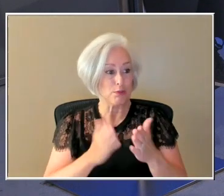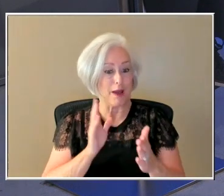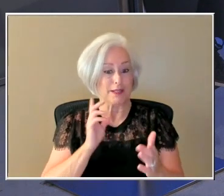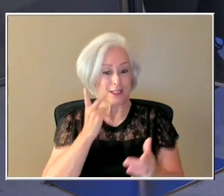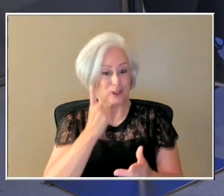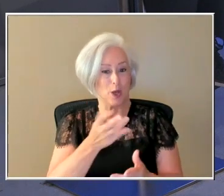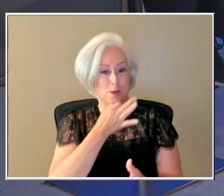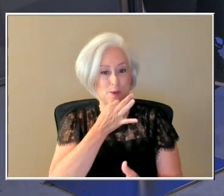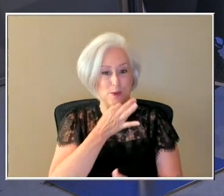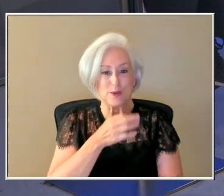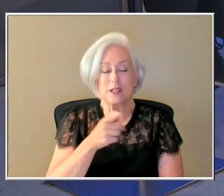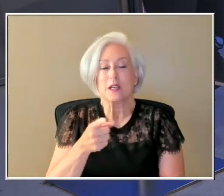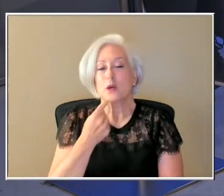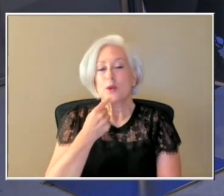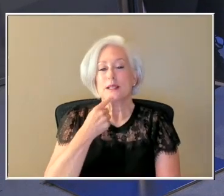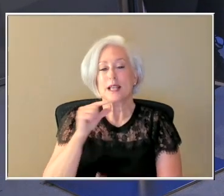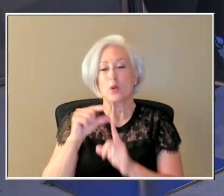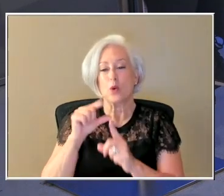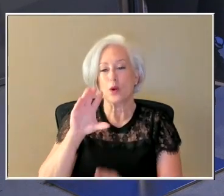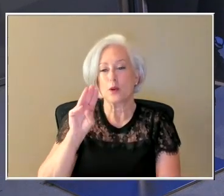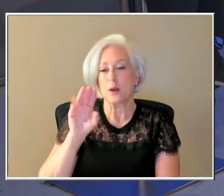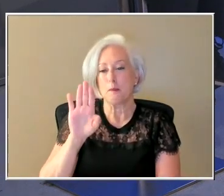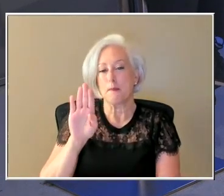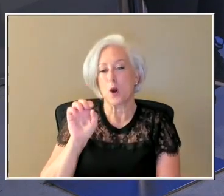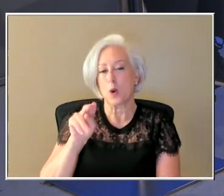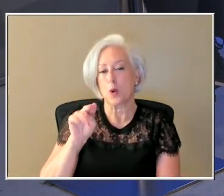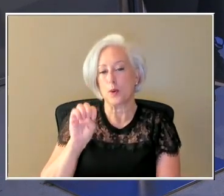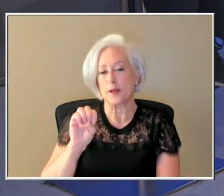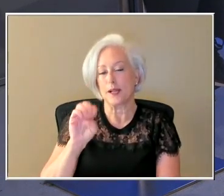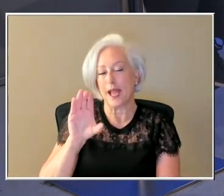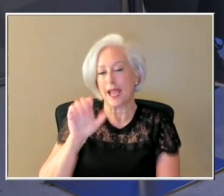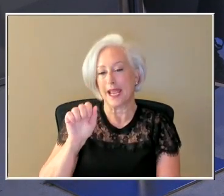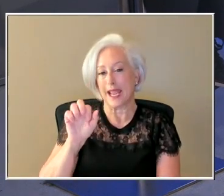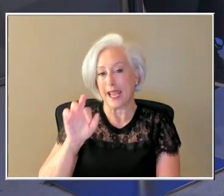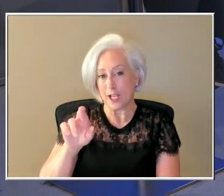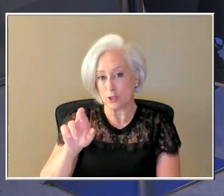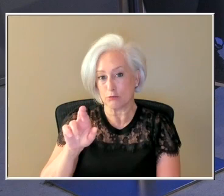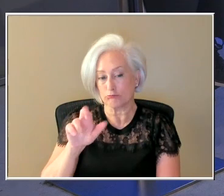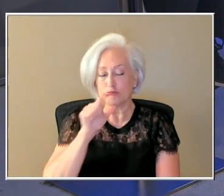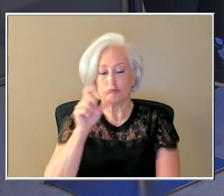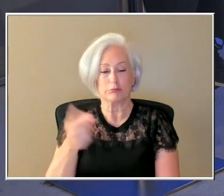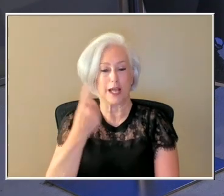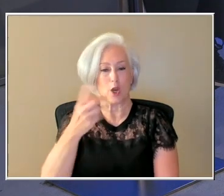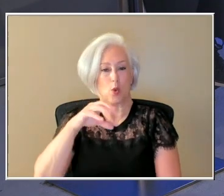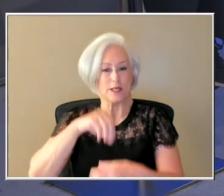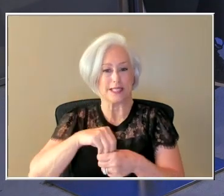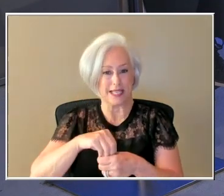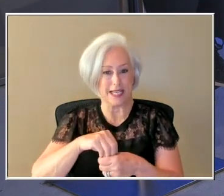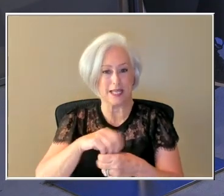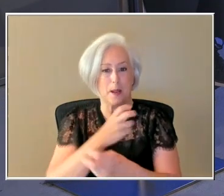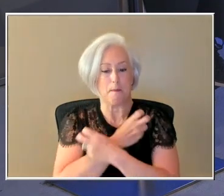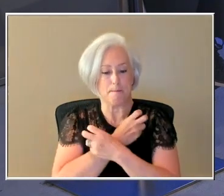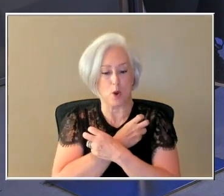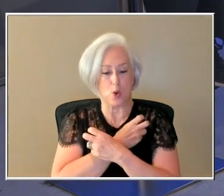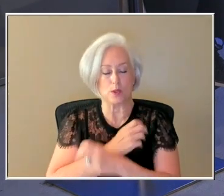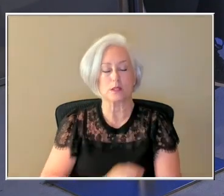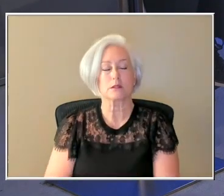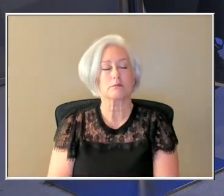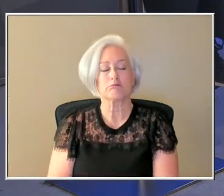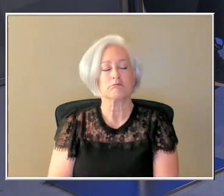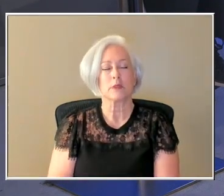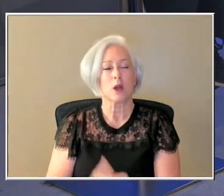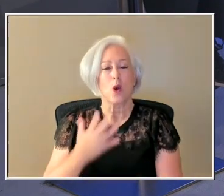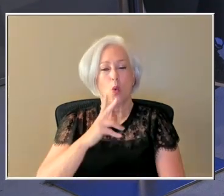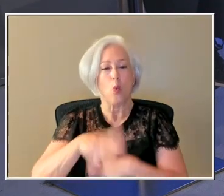say bone cancer, sarcoma isn't always in the bones, correct? That's correct. So what kinds of types of sarcoma are